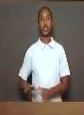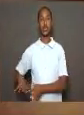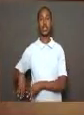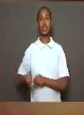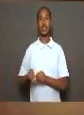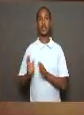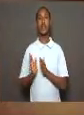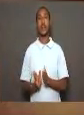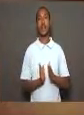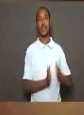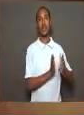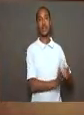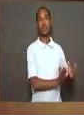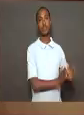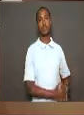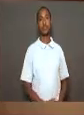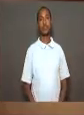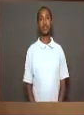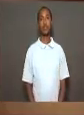Students, let's get ready.